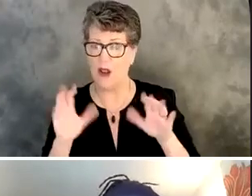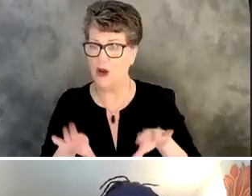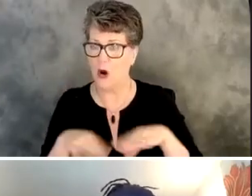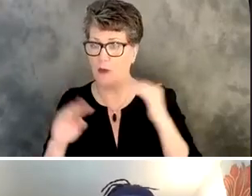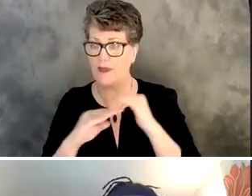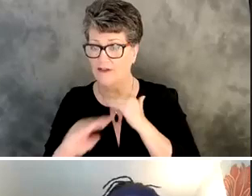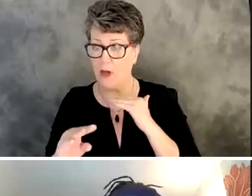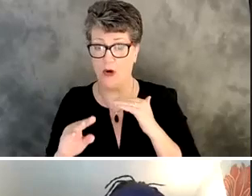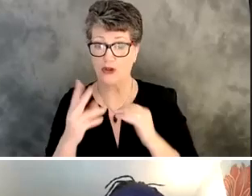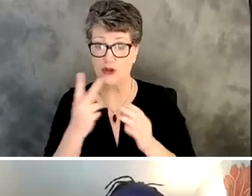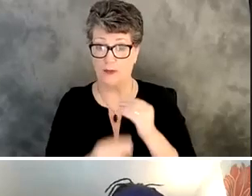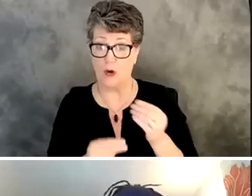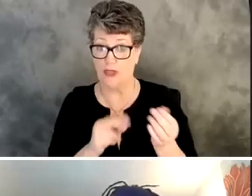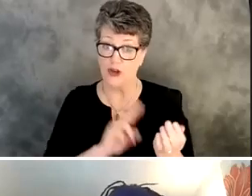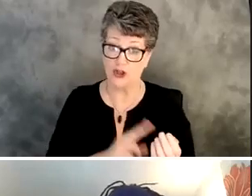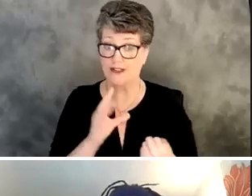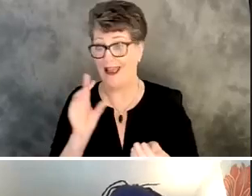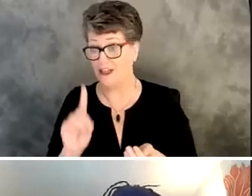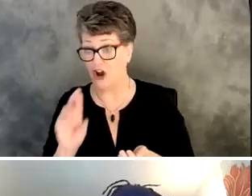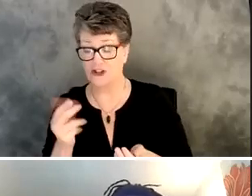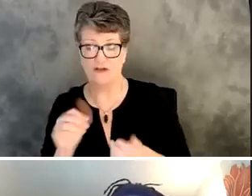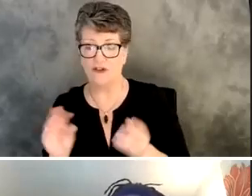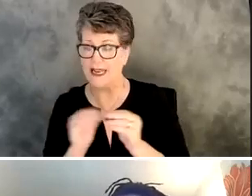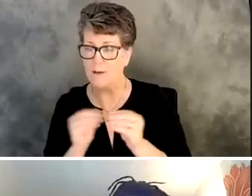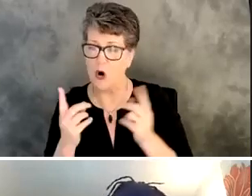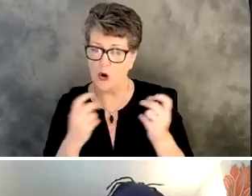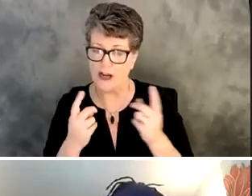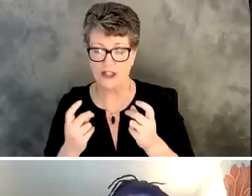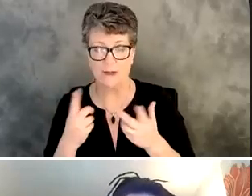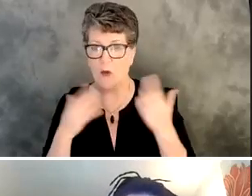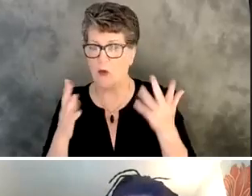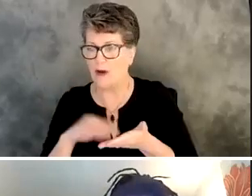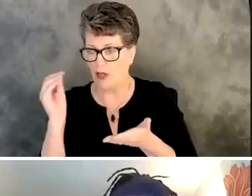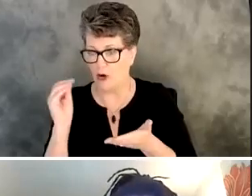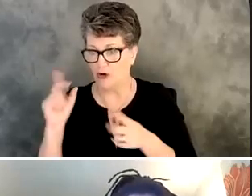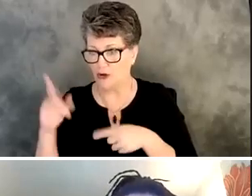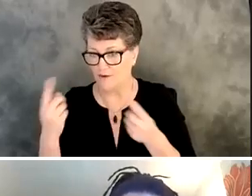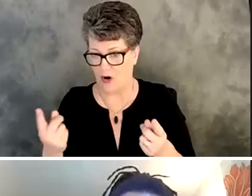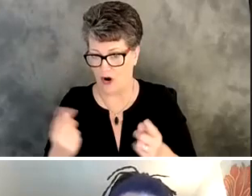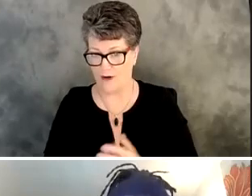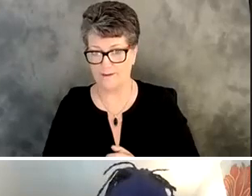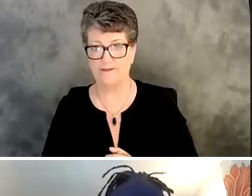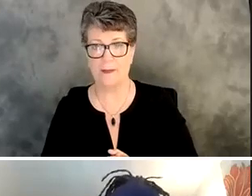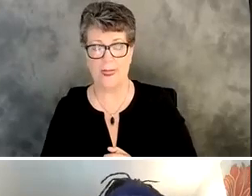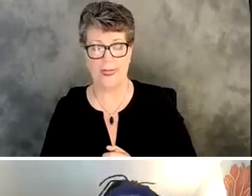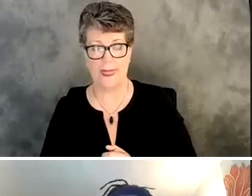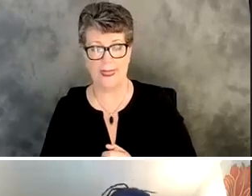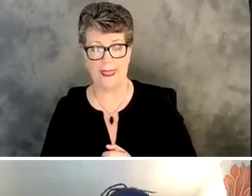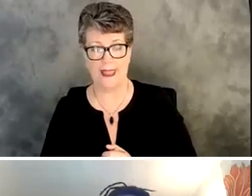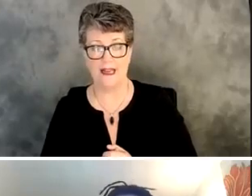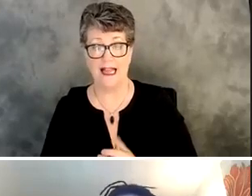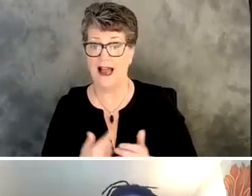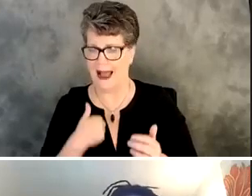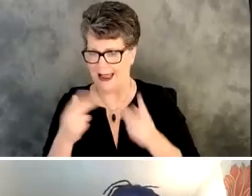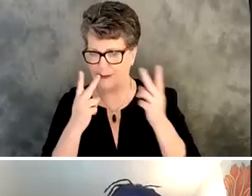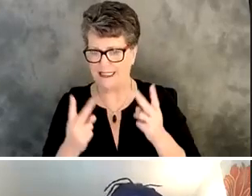to both our nurse and doctor for any additional questions on what we've learned so far. I am